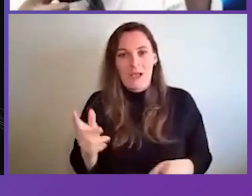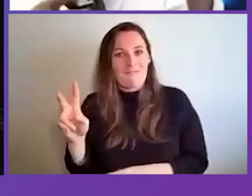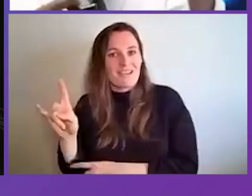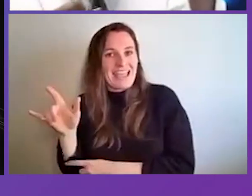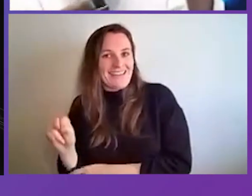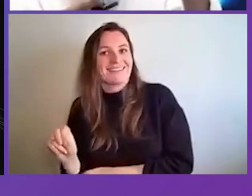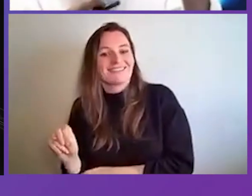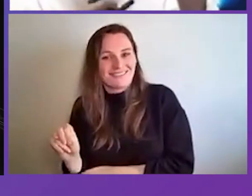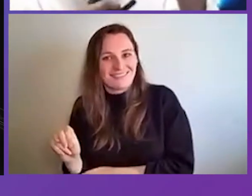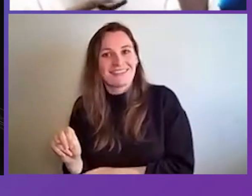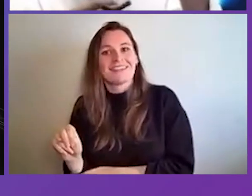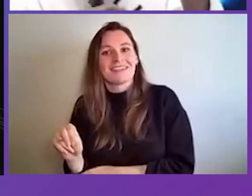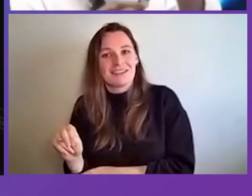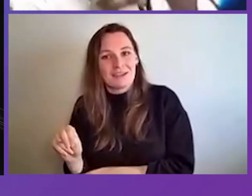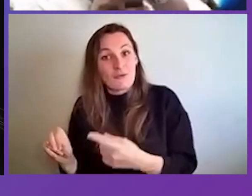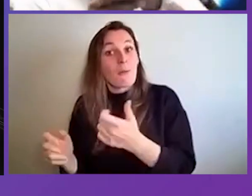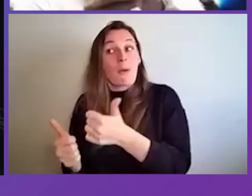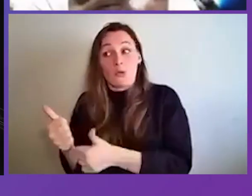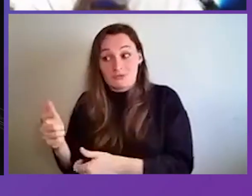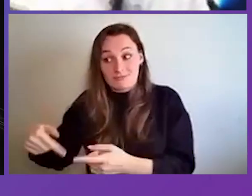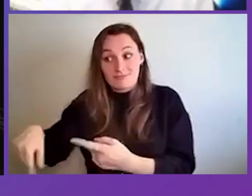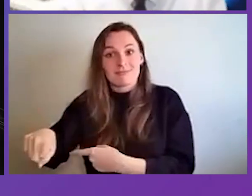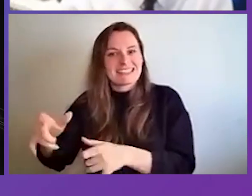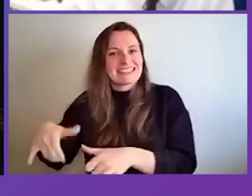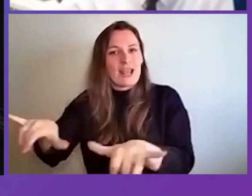straps that are used in most wheelchair vans and